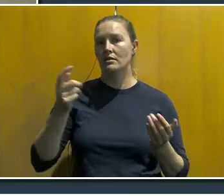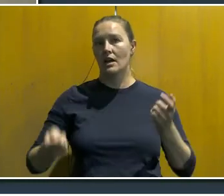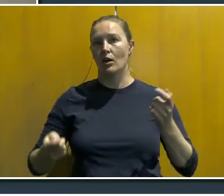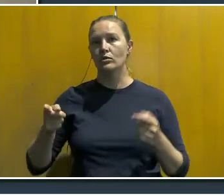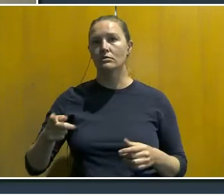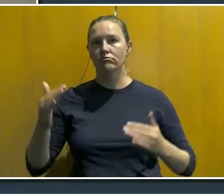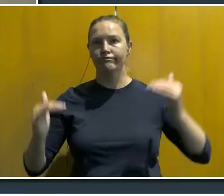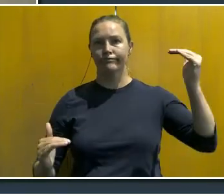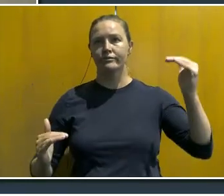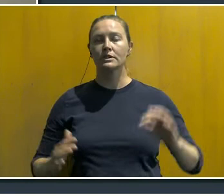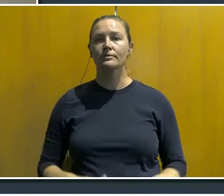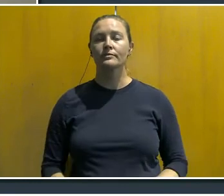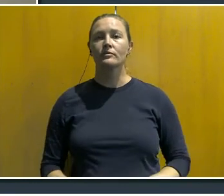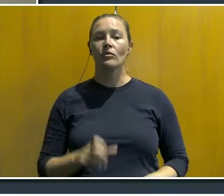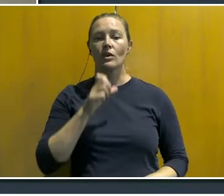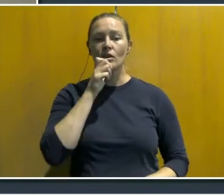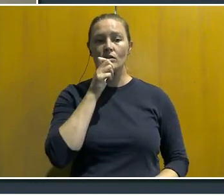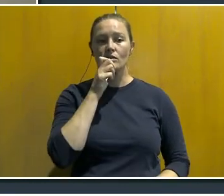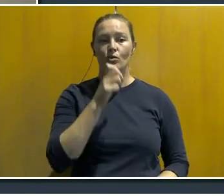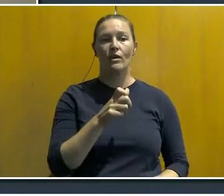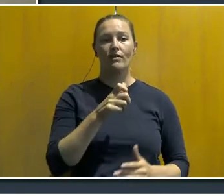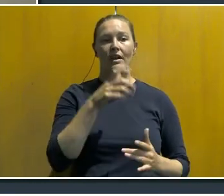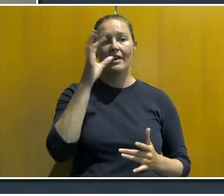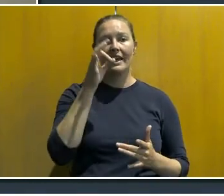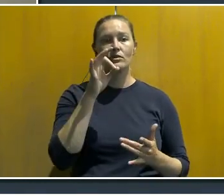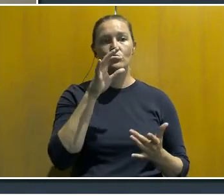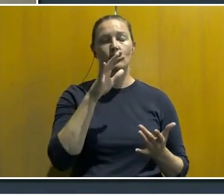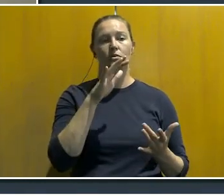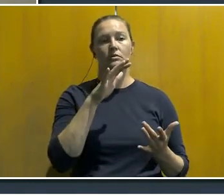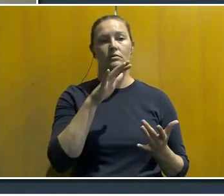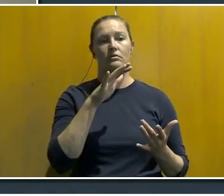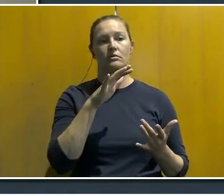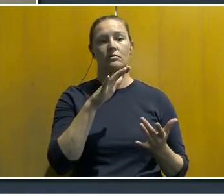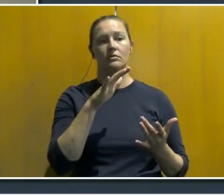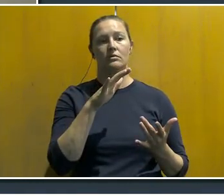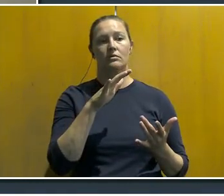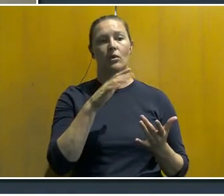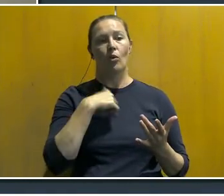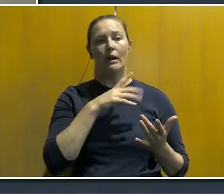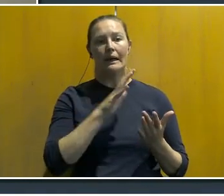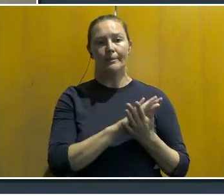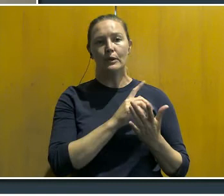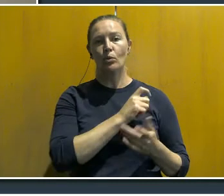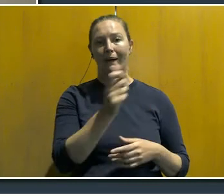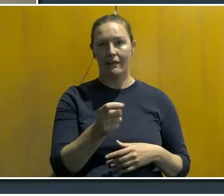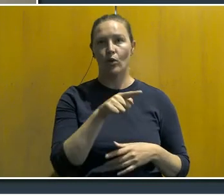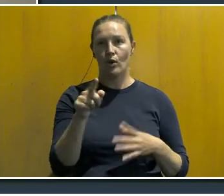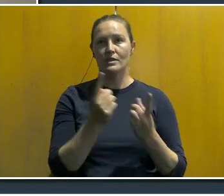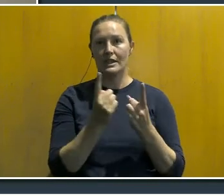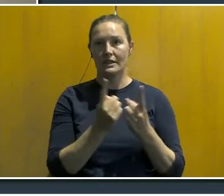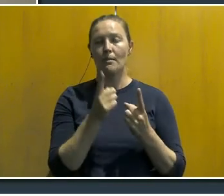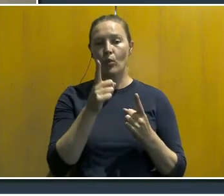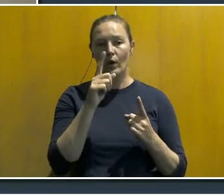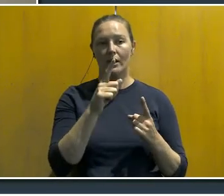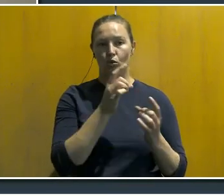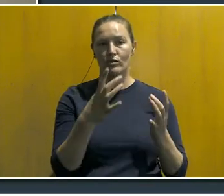council to collect money for us to pay for those structures, we're not saying we're not paying for it. We're paying quite a lot more